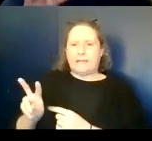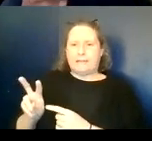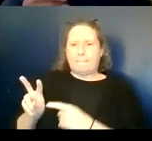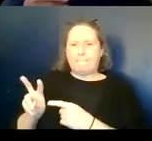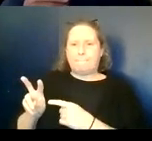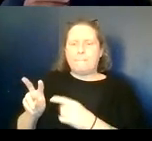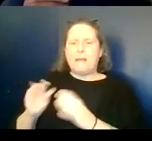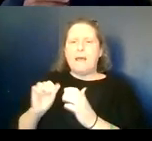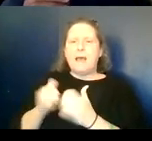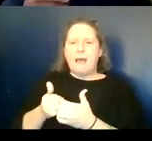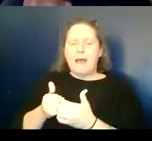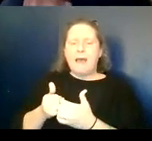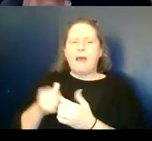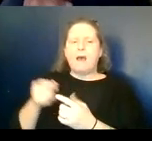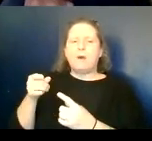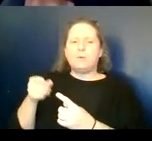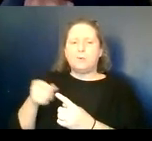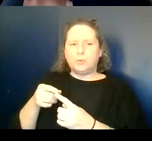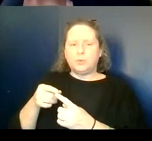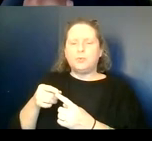how to